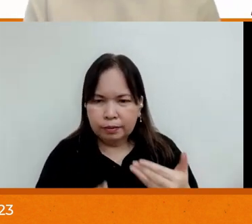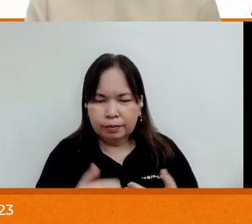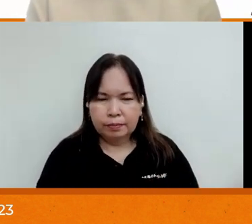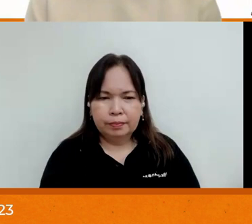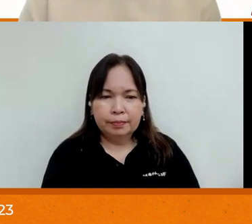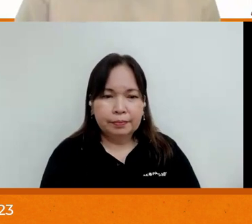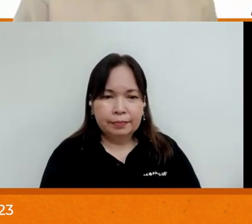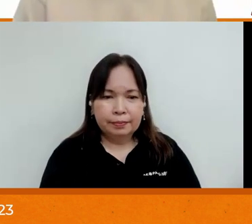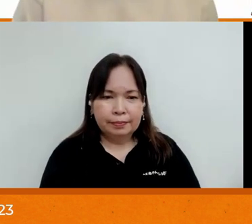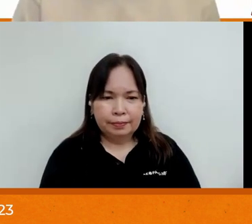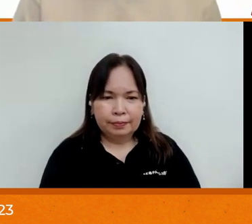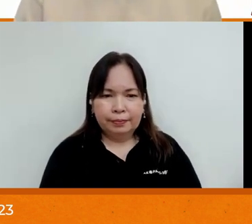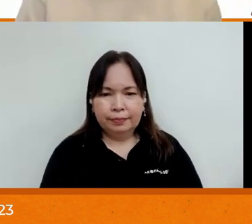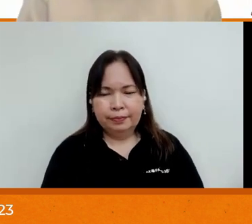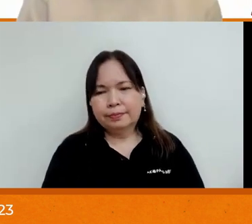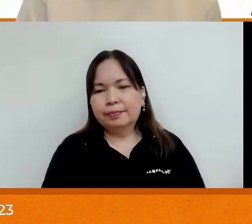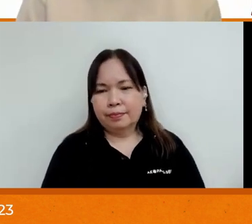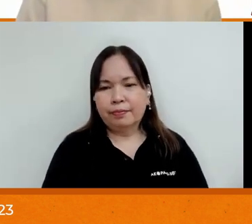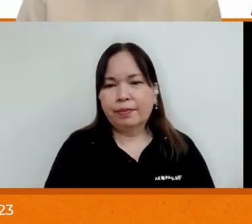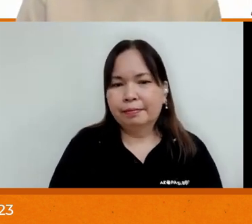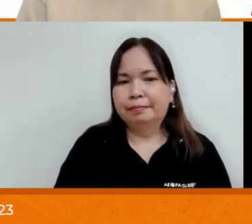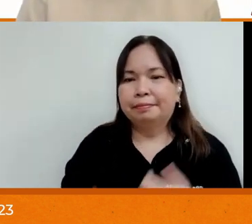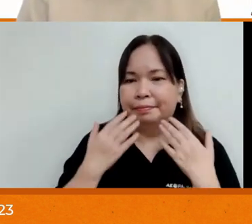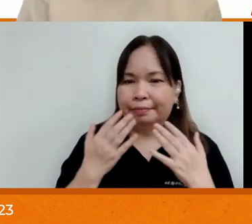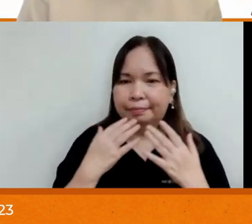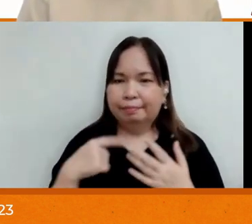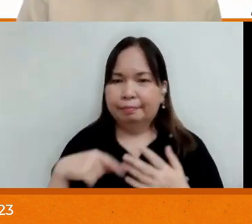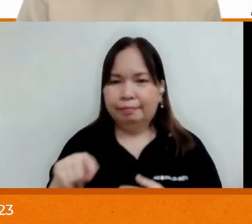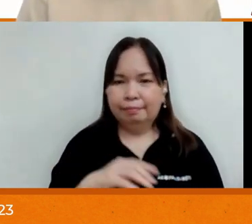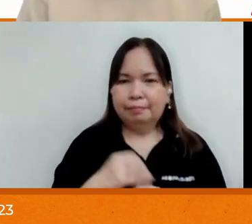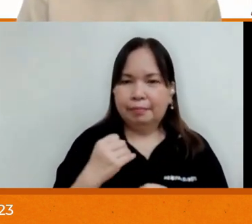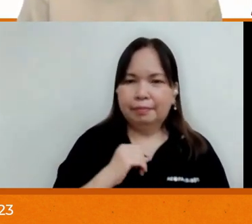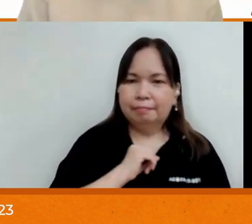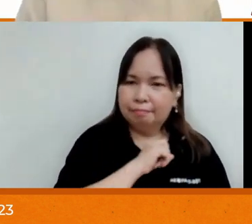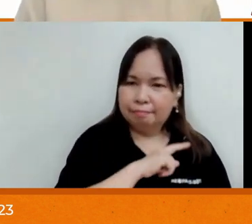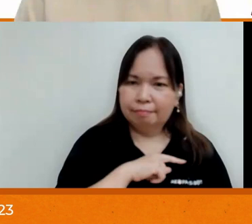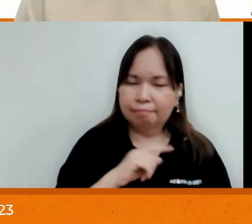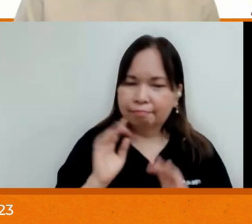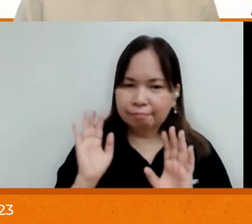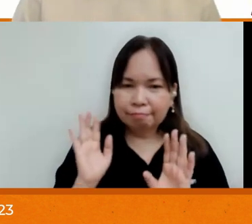so much. A lot of people are appreciating your responses, Cherry and Malin.